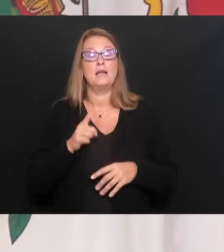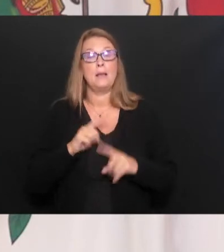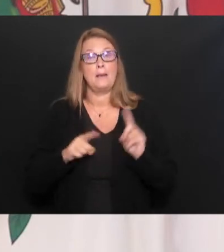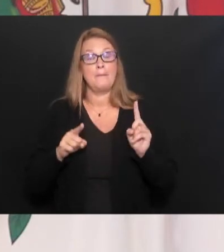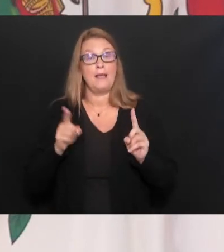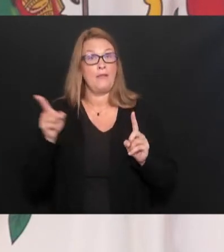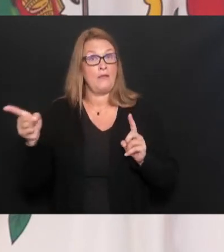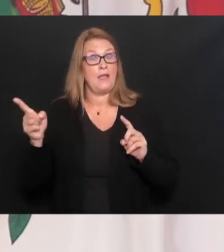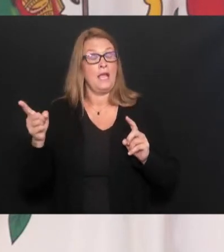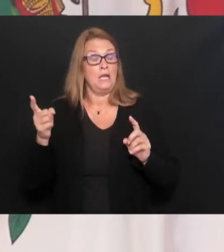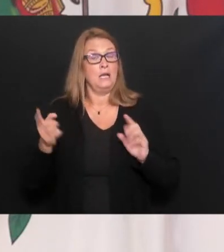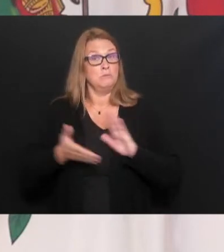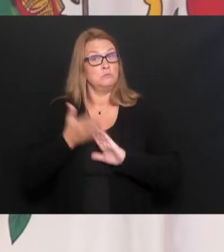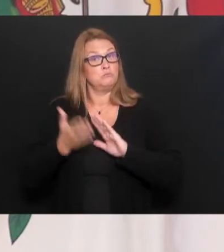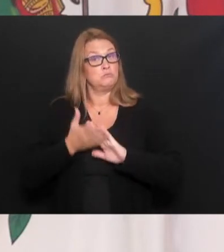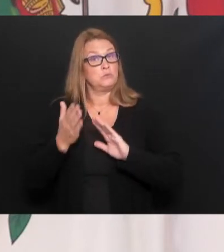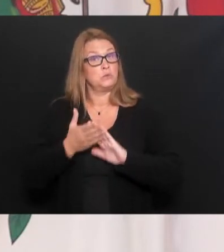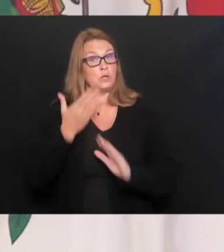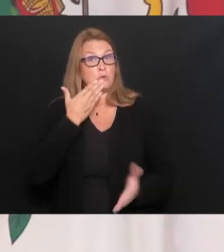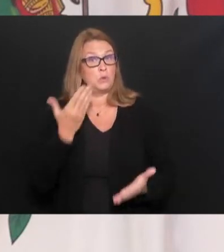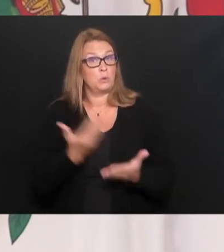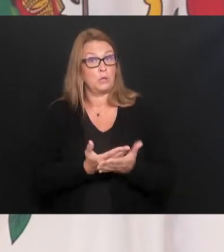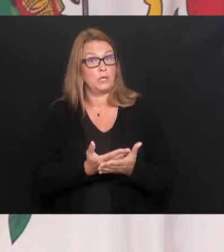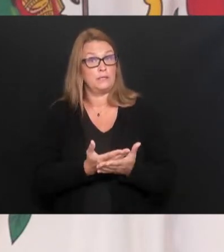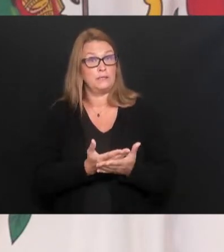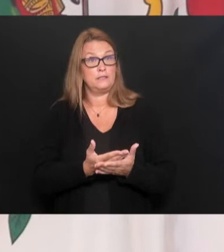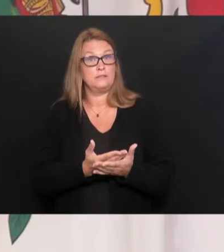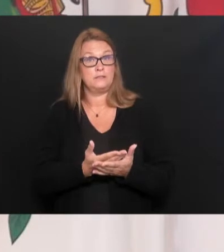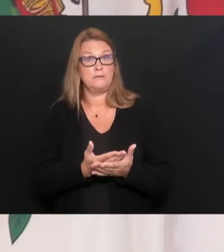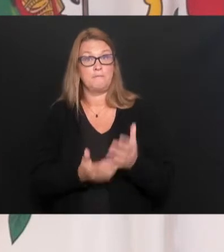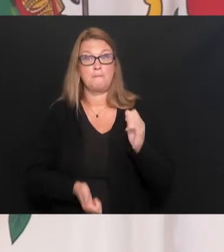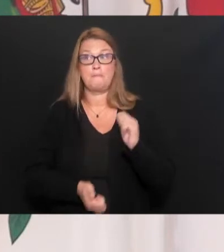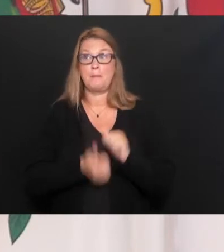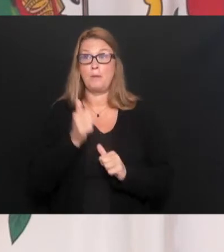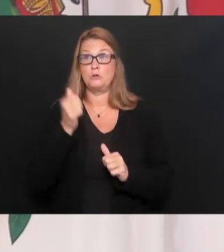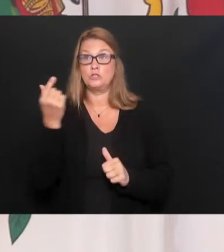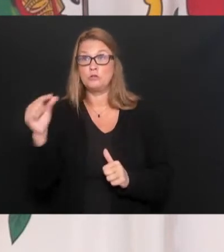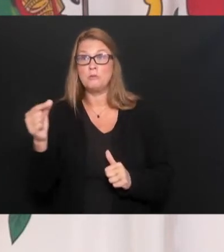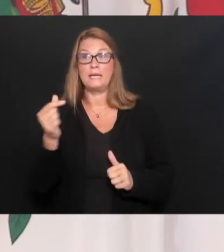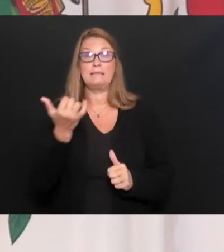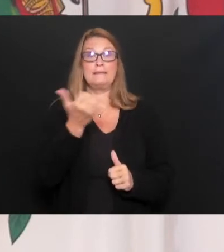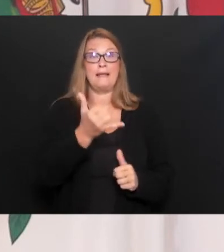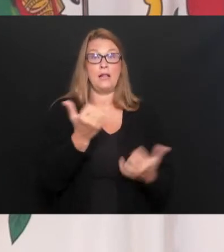managed themselves very well. They've been in the green most of the time. They're in the yellow now.